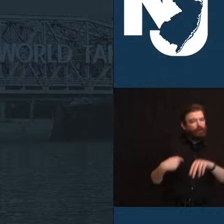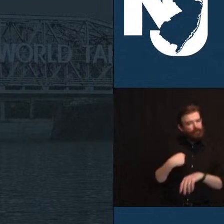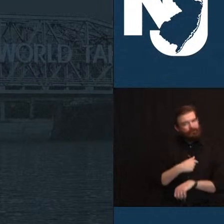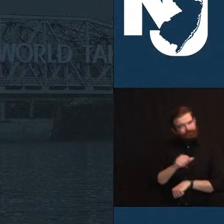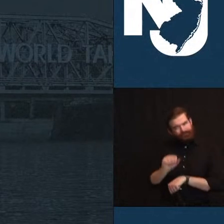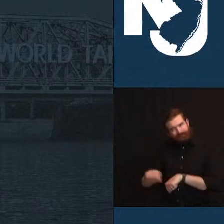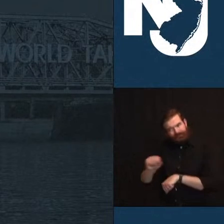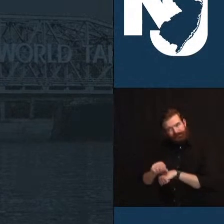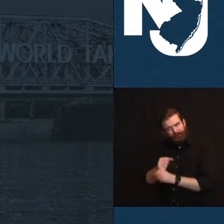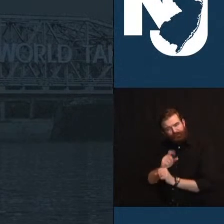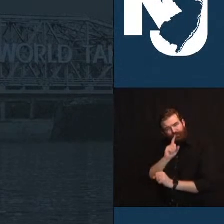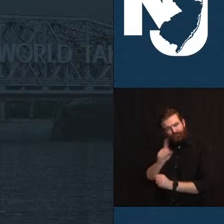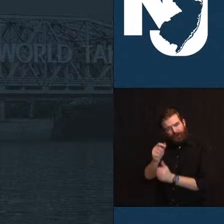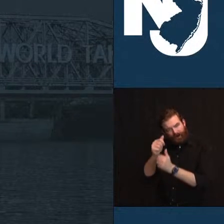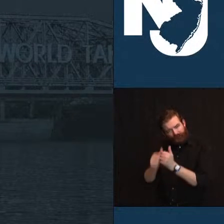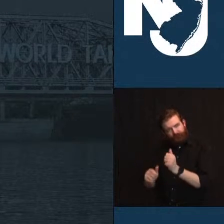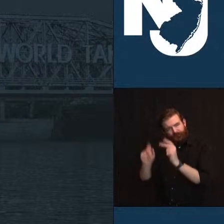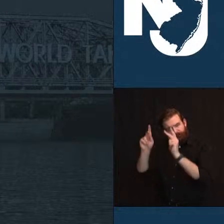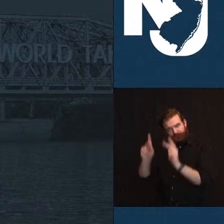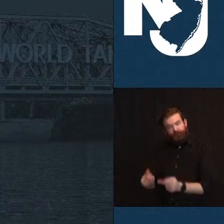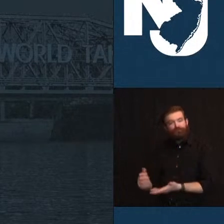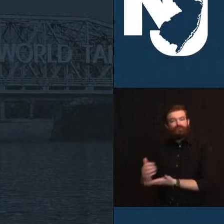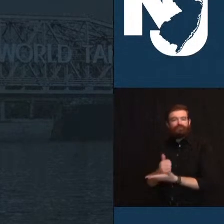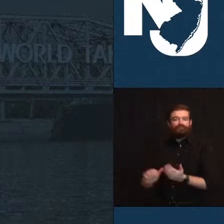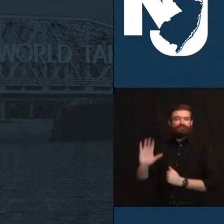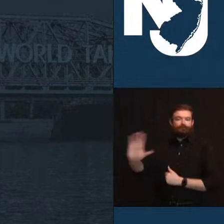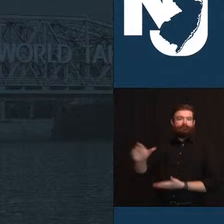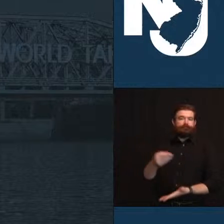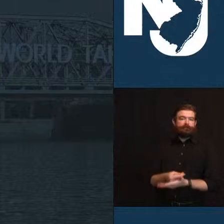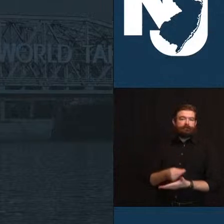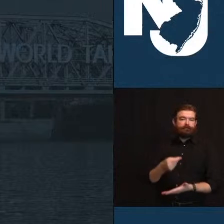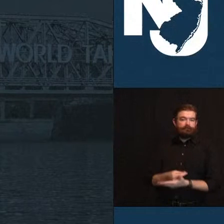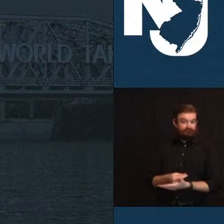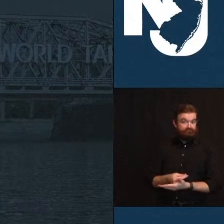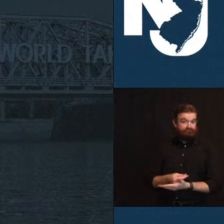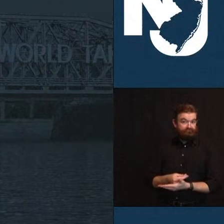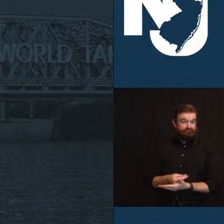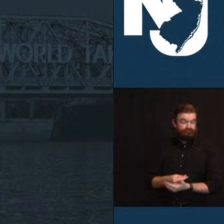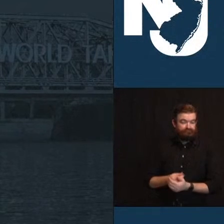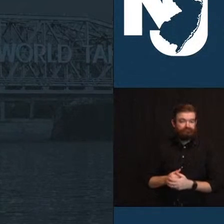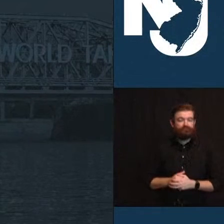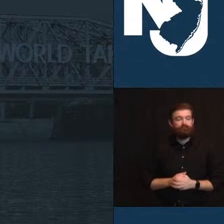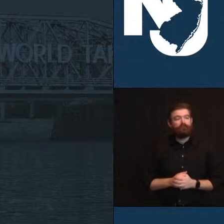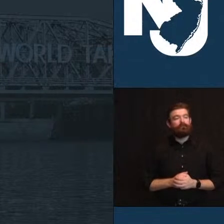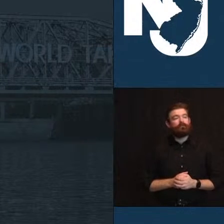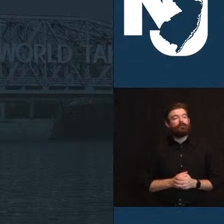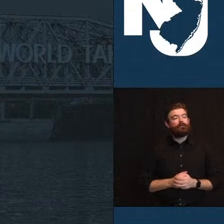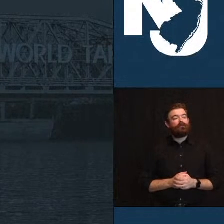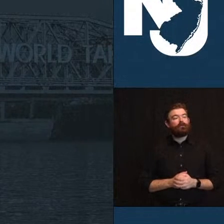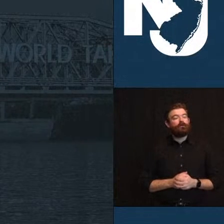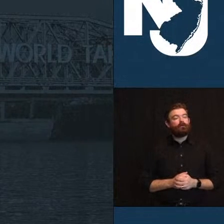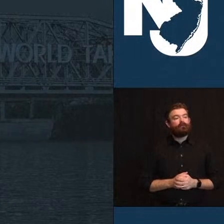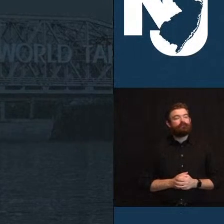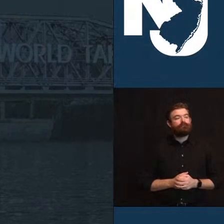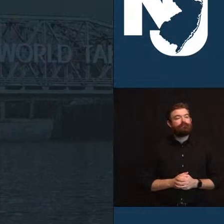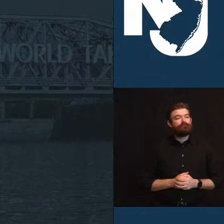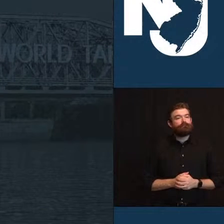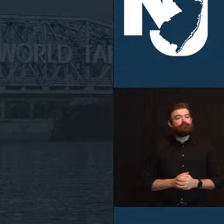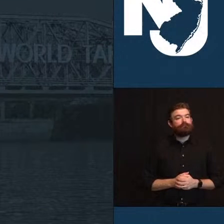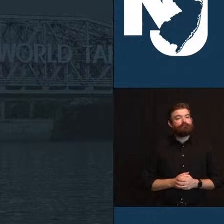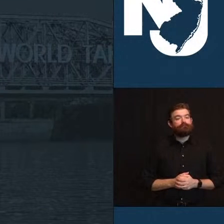penny they deserve. The department is also reporting that legislation I recently signed expanding